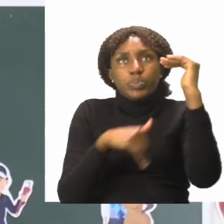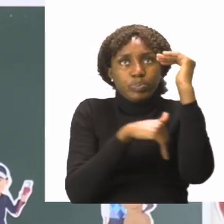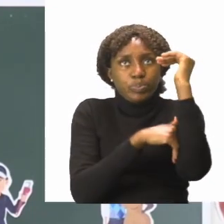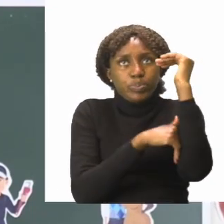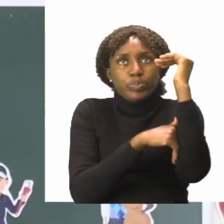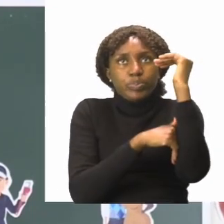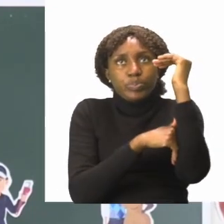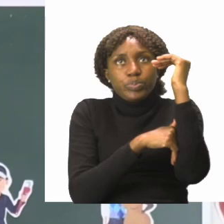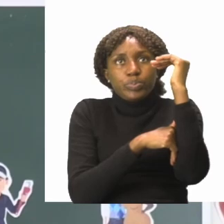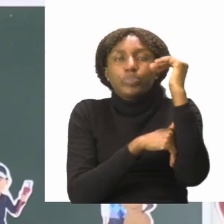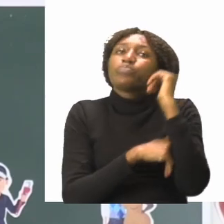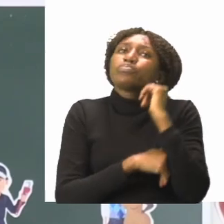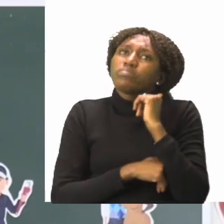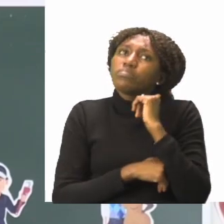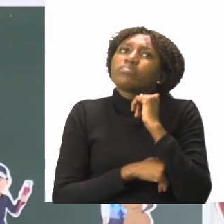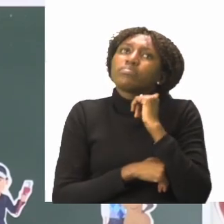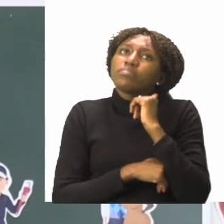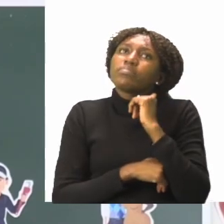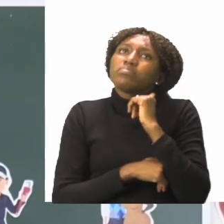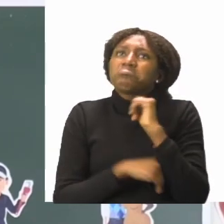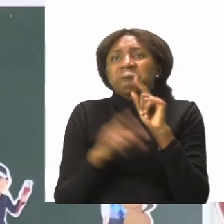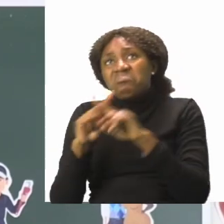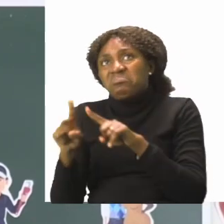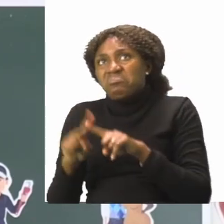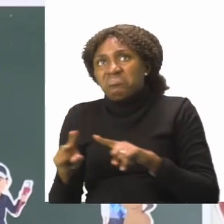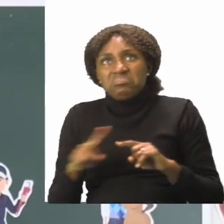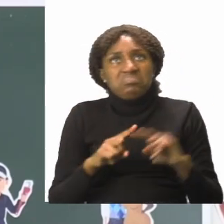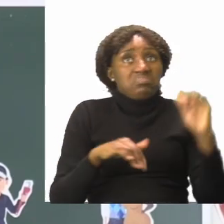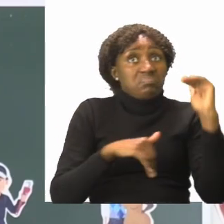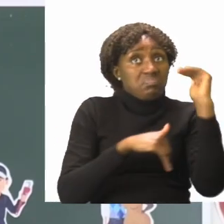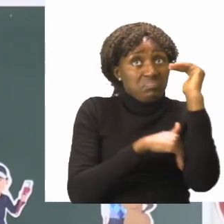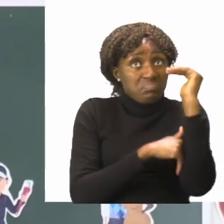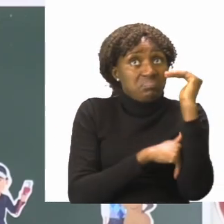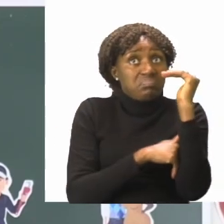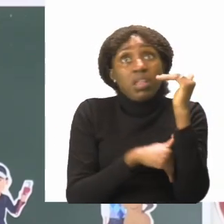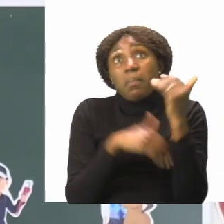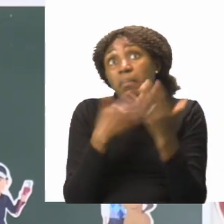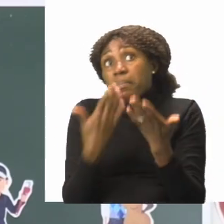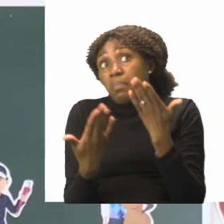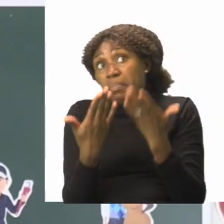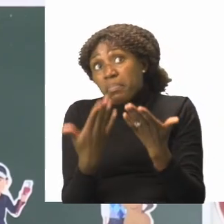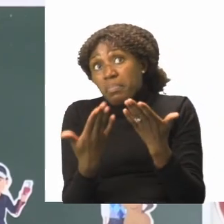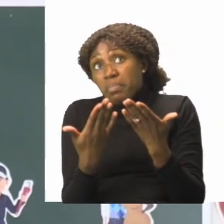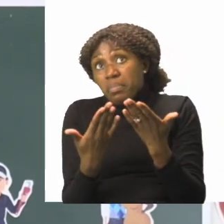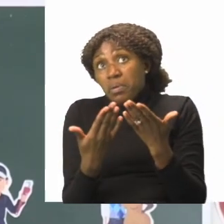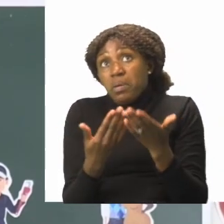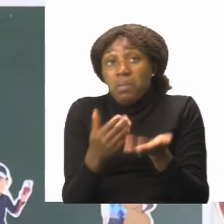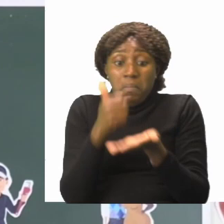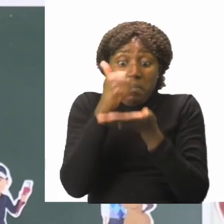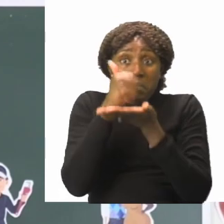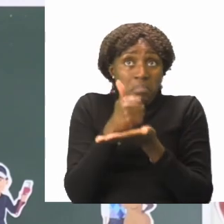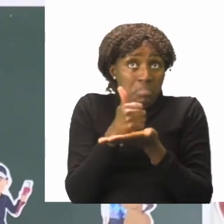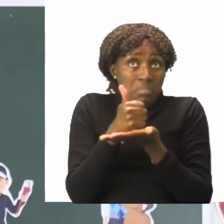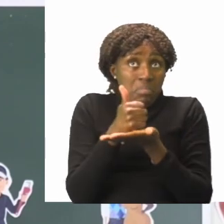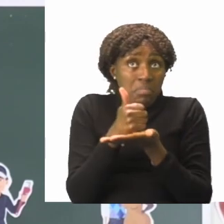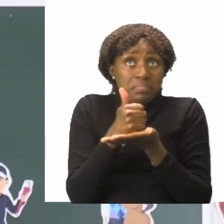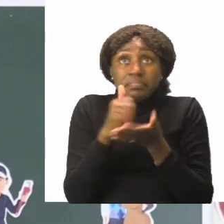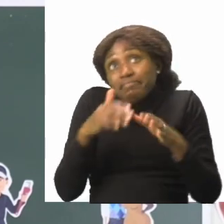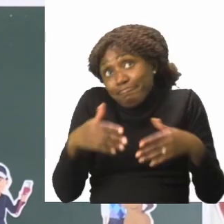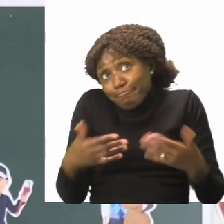Now this type of person can work in different offices. Maybe he is a banker, someone